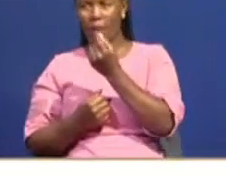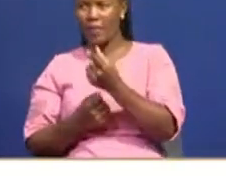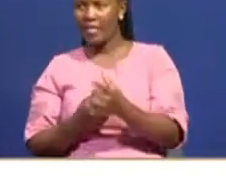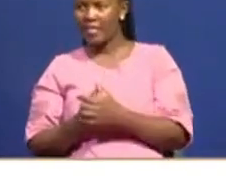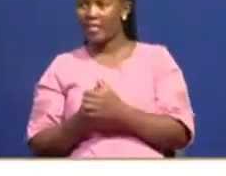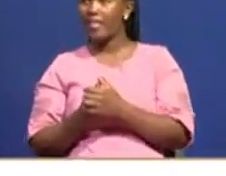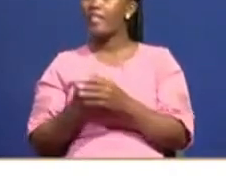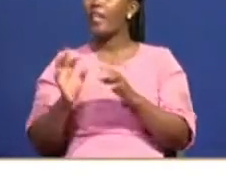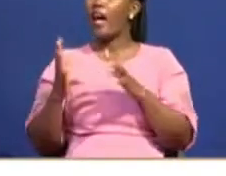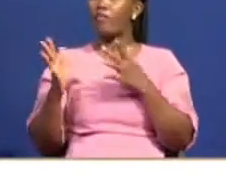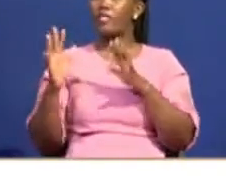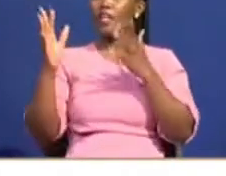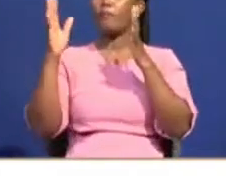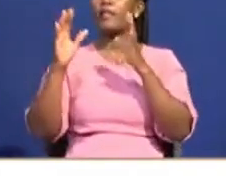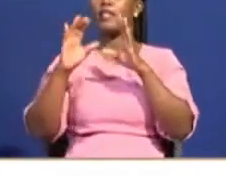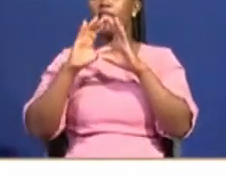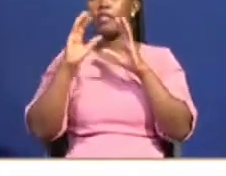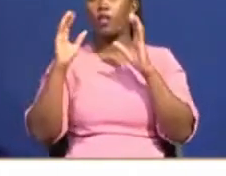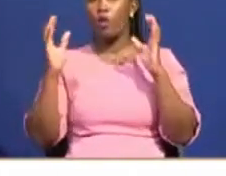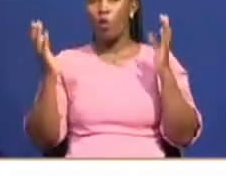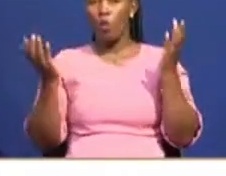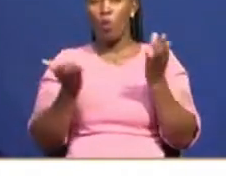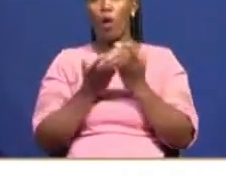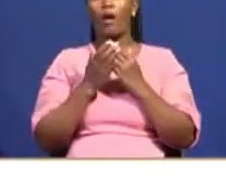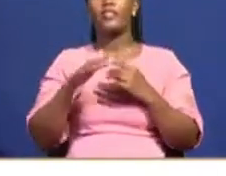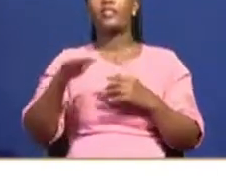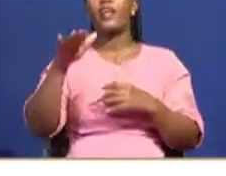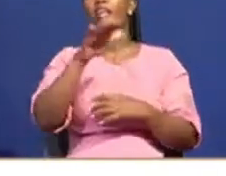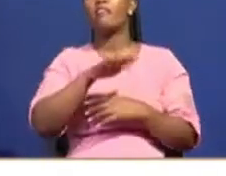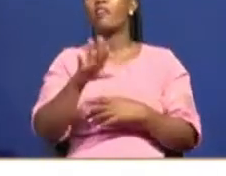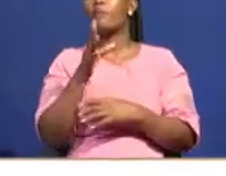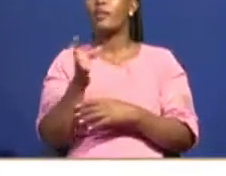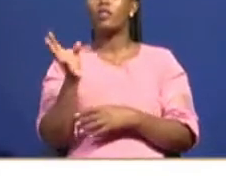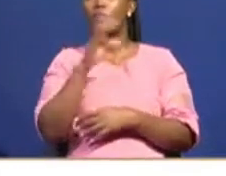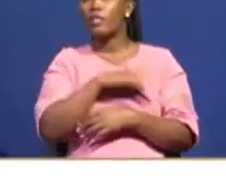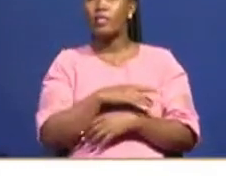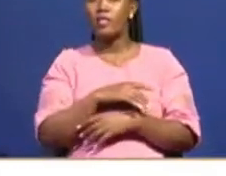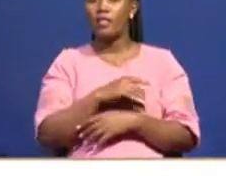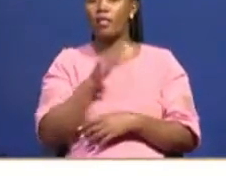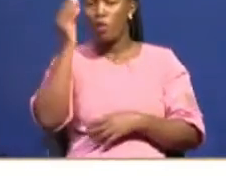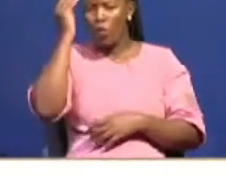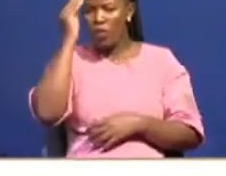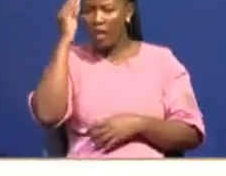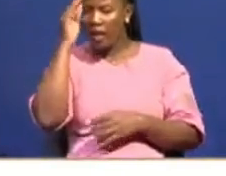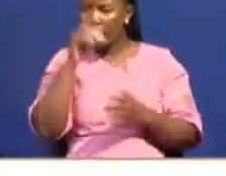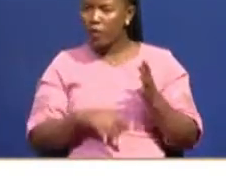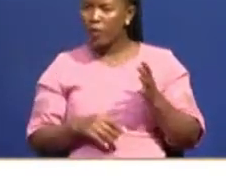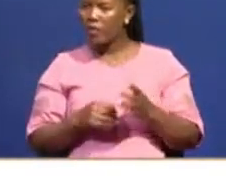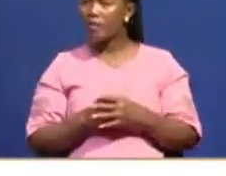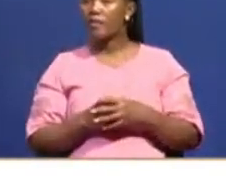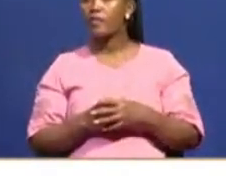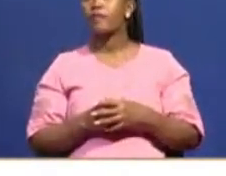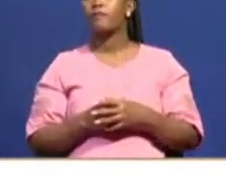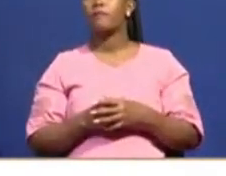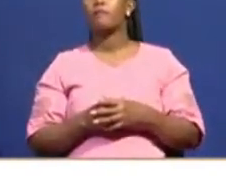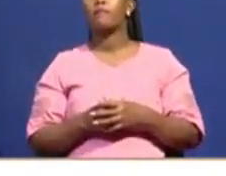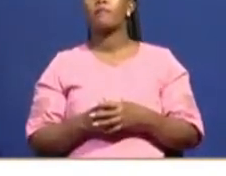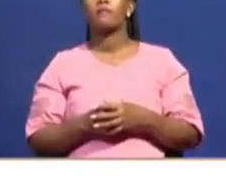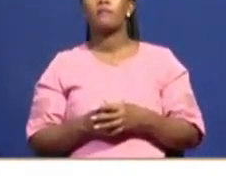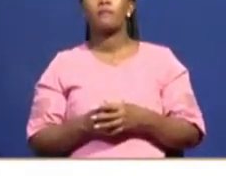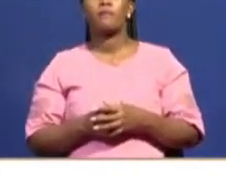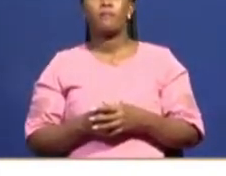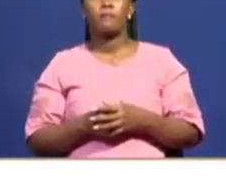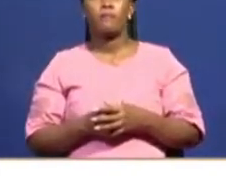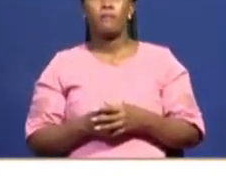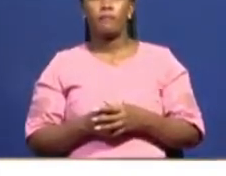World Environment Day, and the lessons we have learned. How do we move from here in less than a minute? Wanjuki, starting